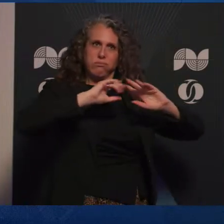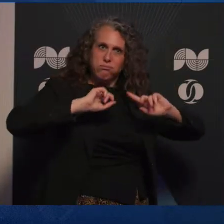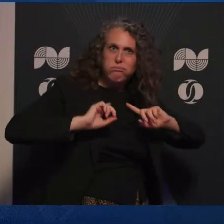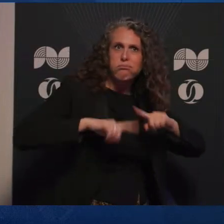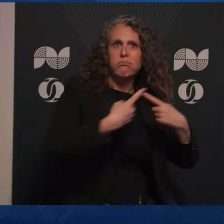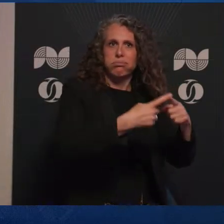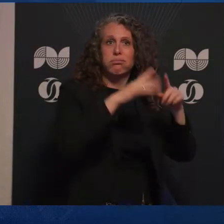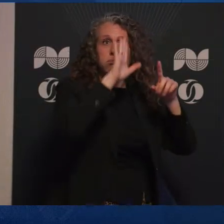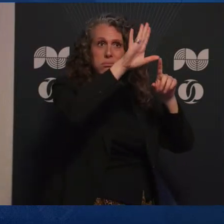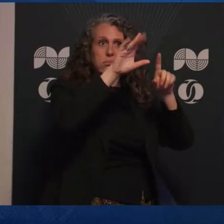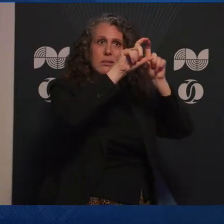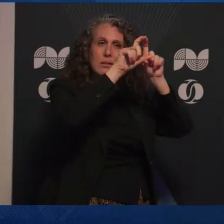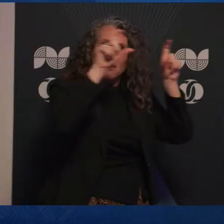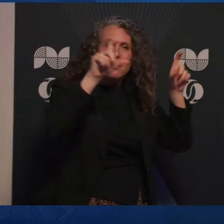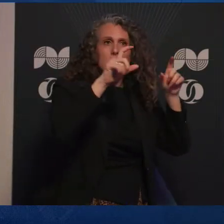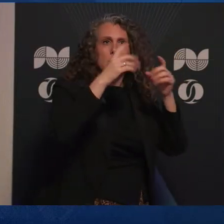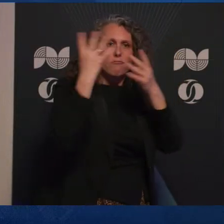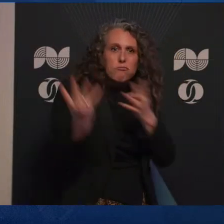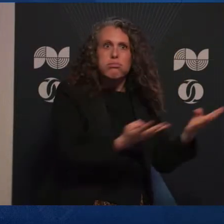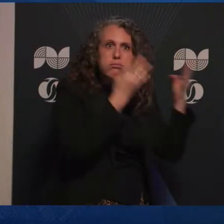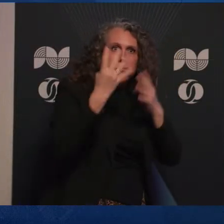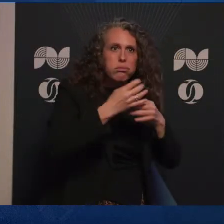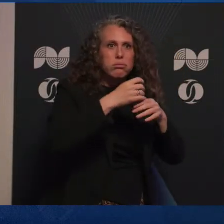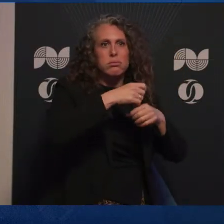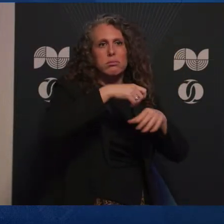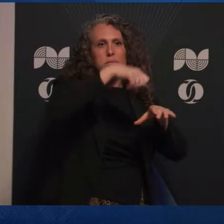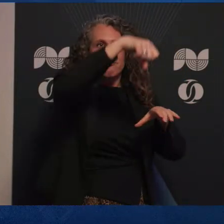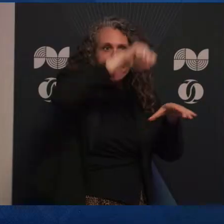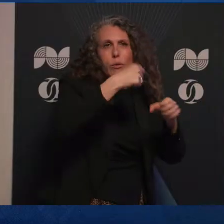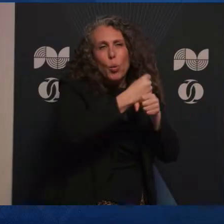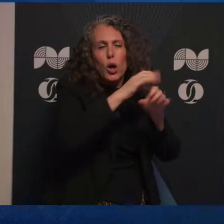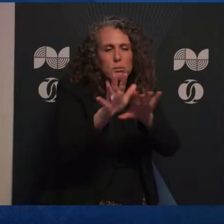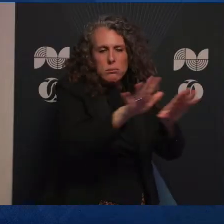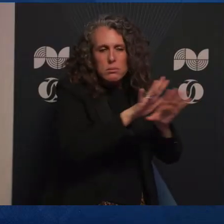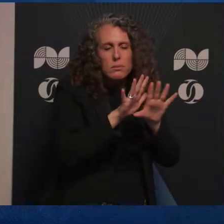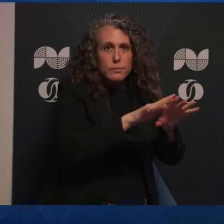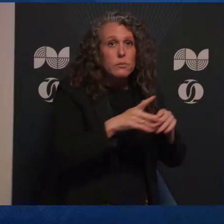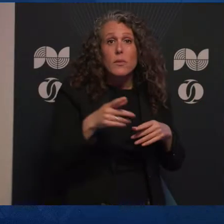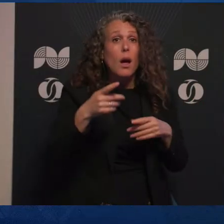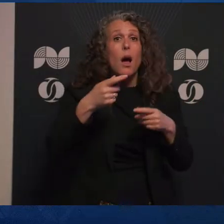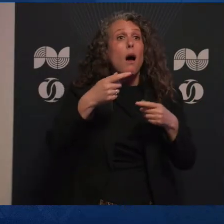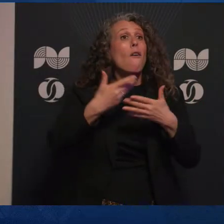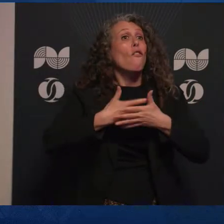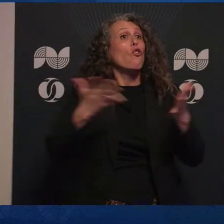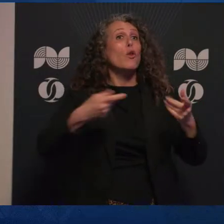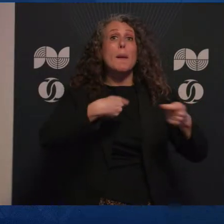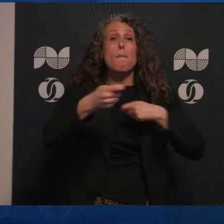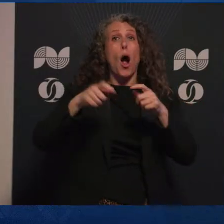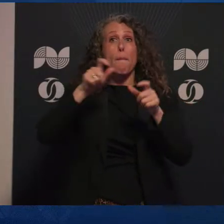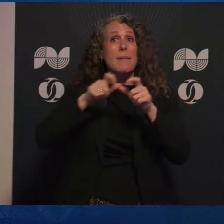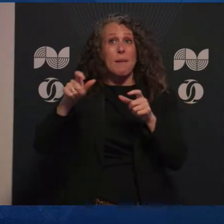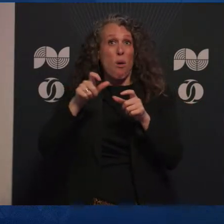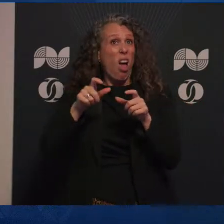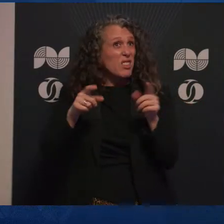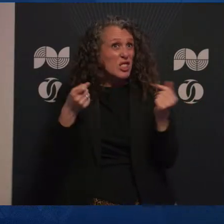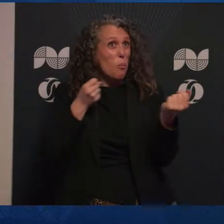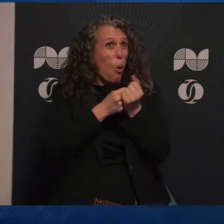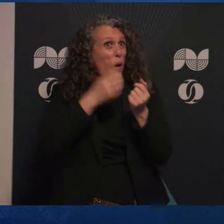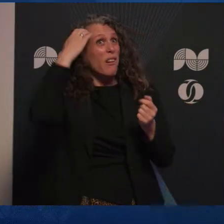an argument that was largely accepted, even by free market economists. But